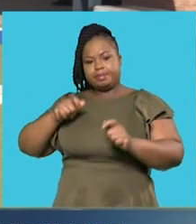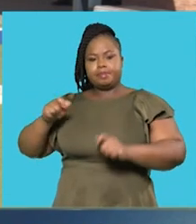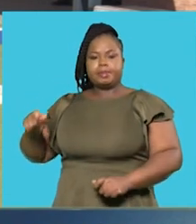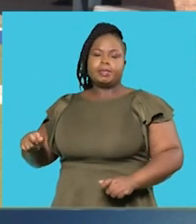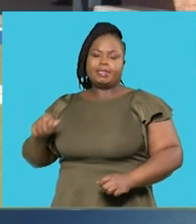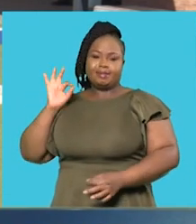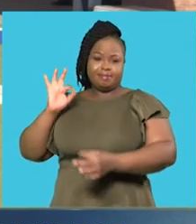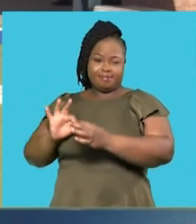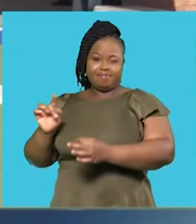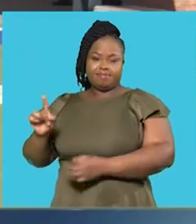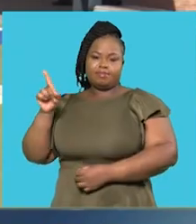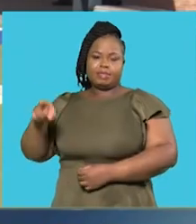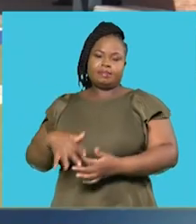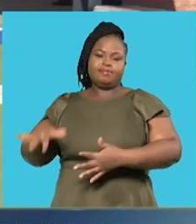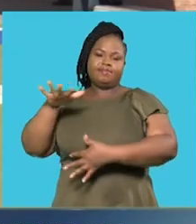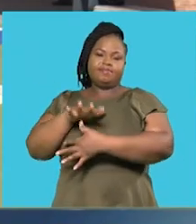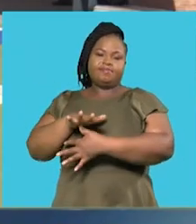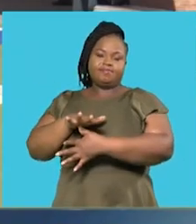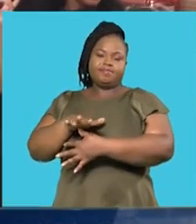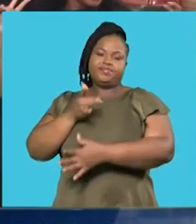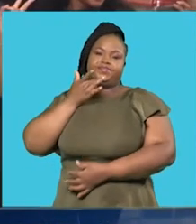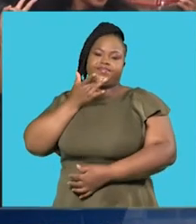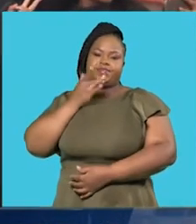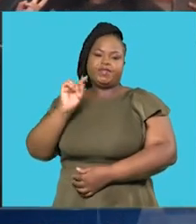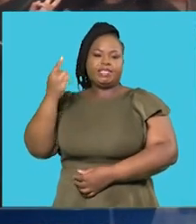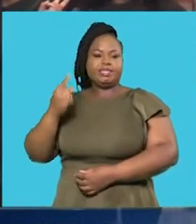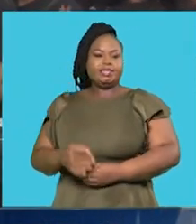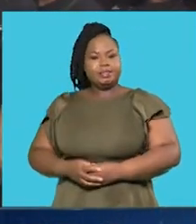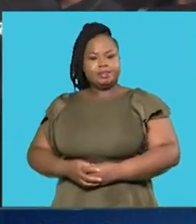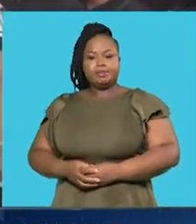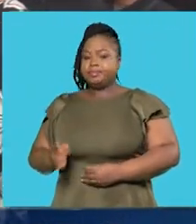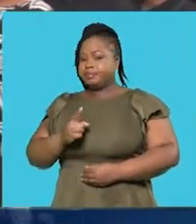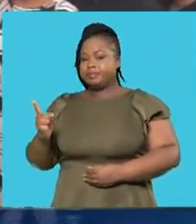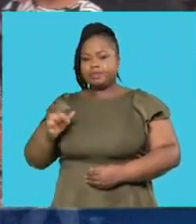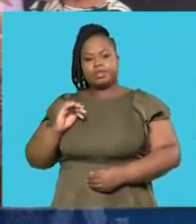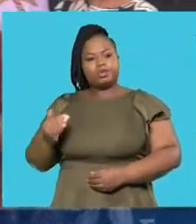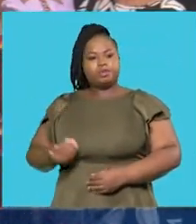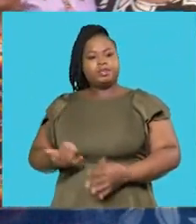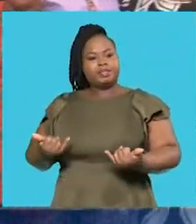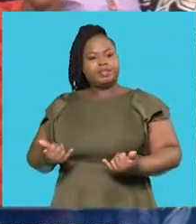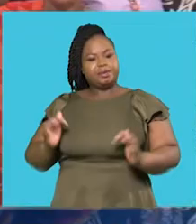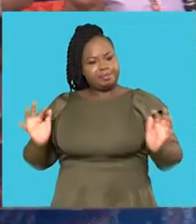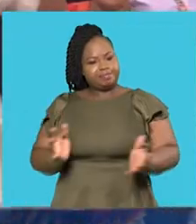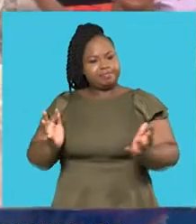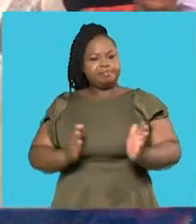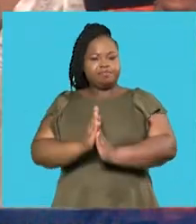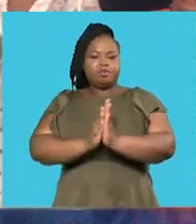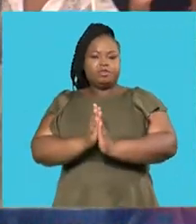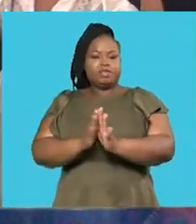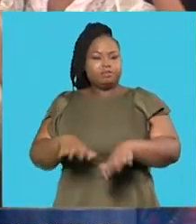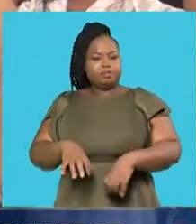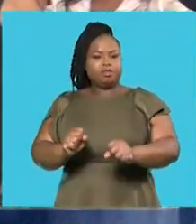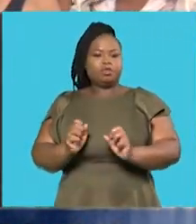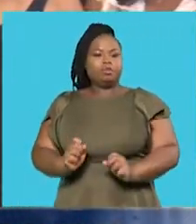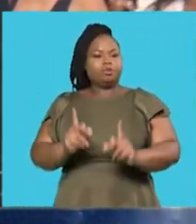in particular kube ngibole sibanika I preference yokuqala. Eliqela lamanina liyakhuthazwa ukuba libambe elithuba